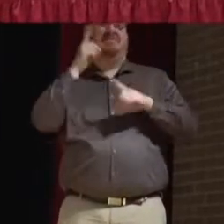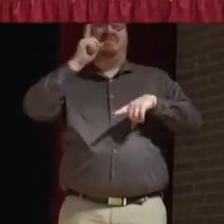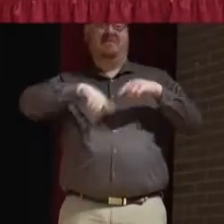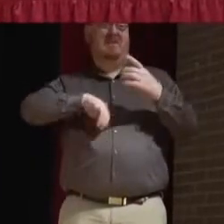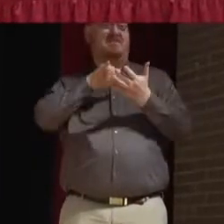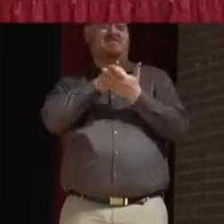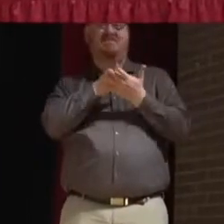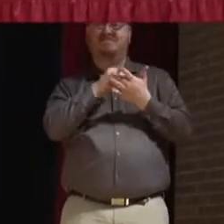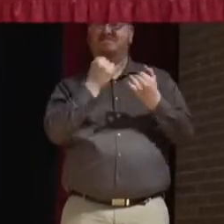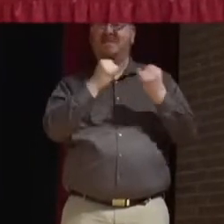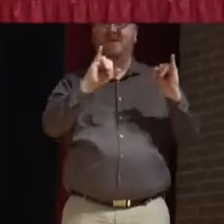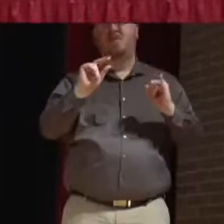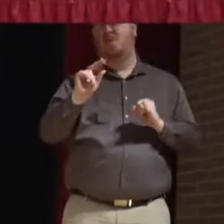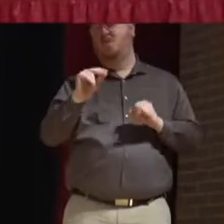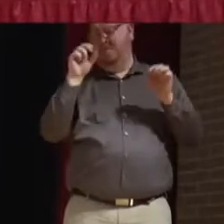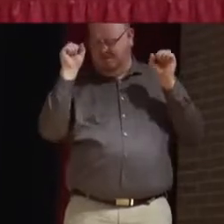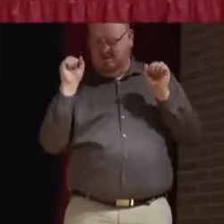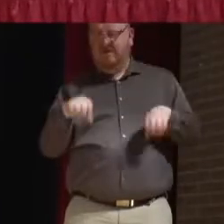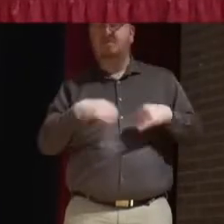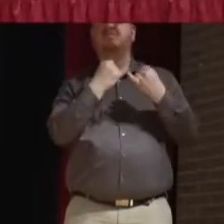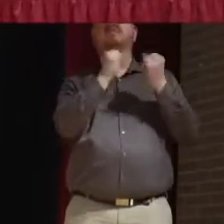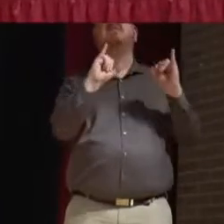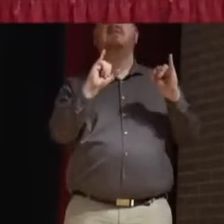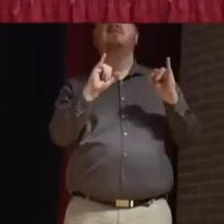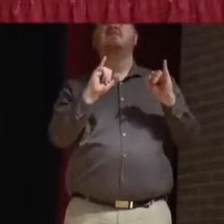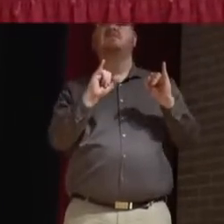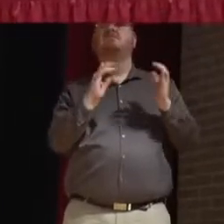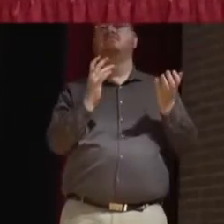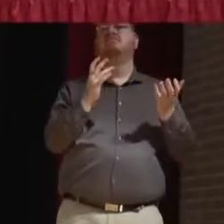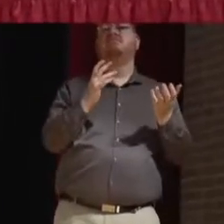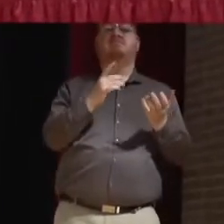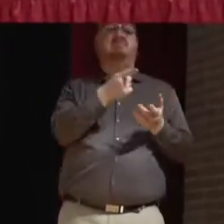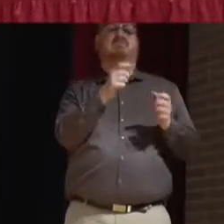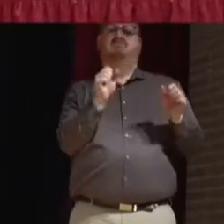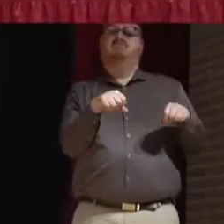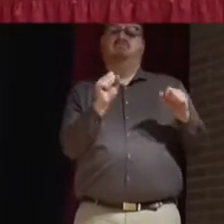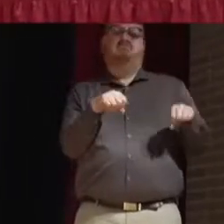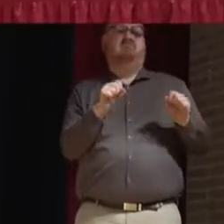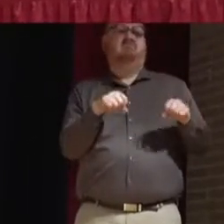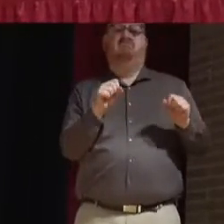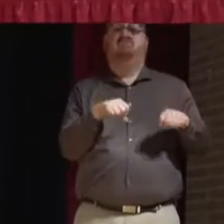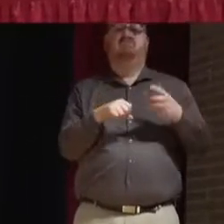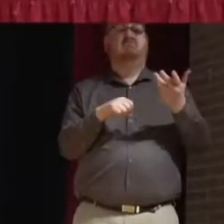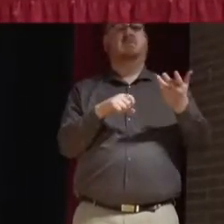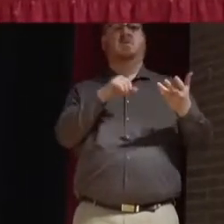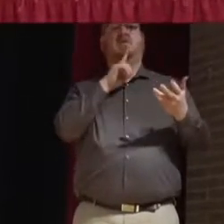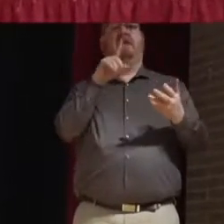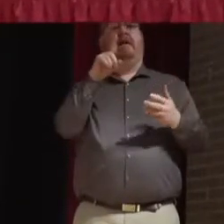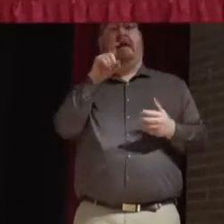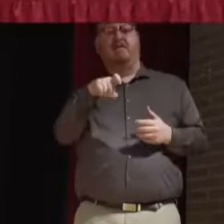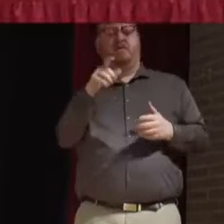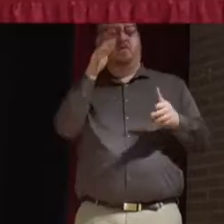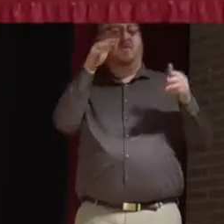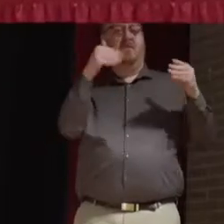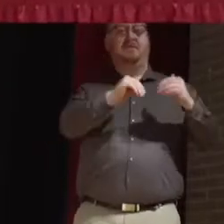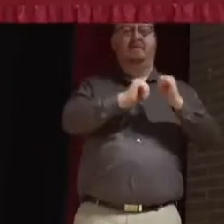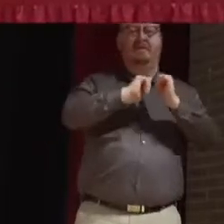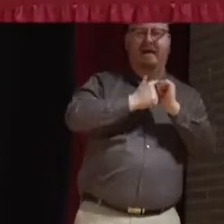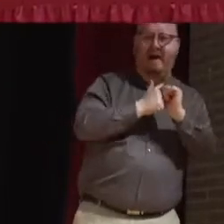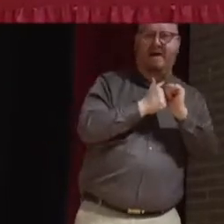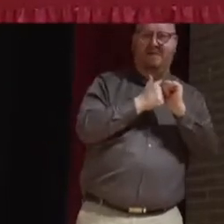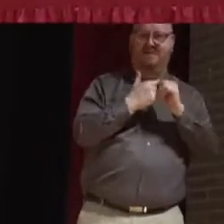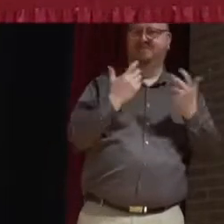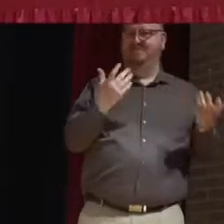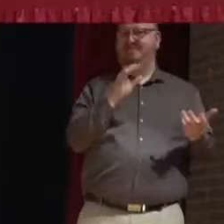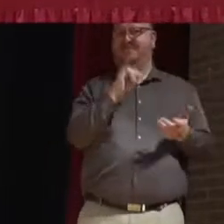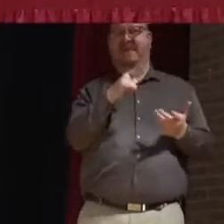the living environment that he will be in. Certainly he is very capable, and we just have to look to the hows instead of having those